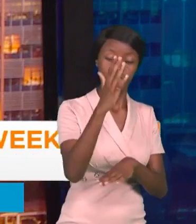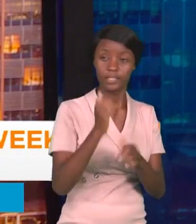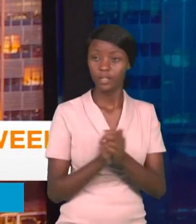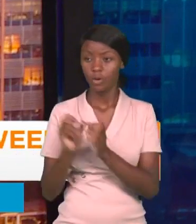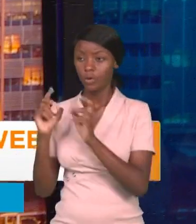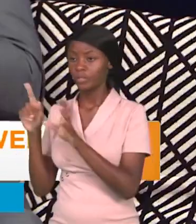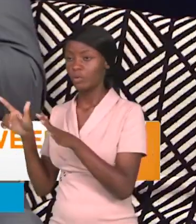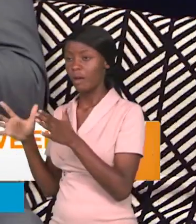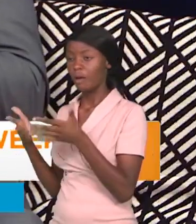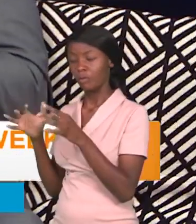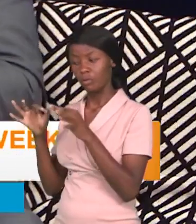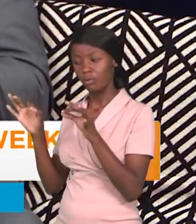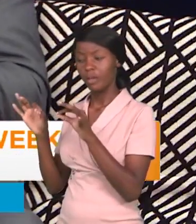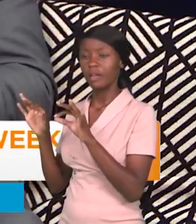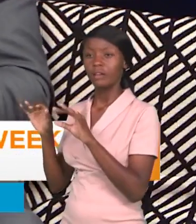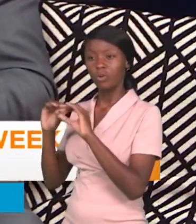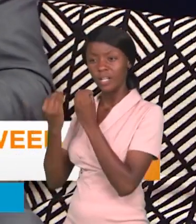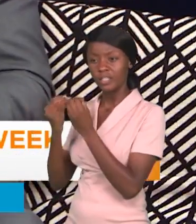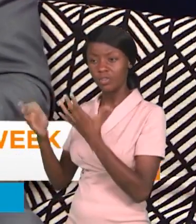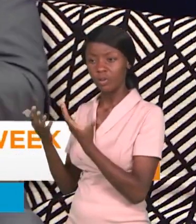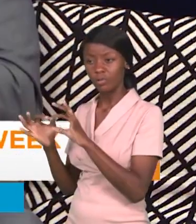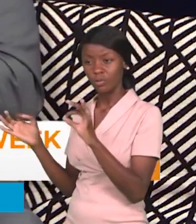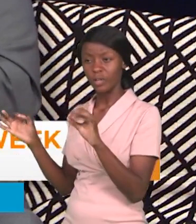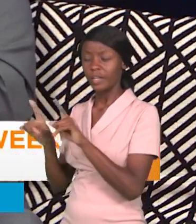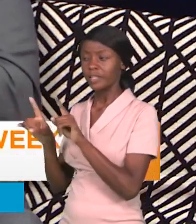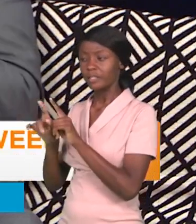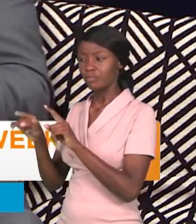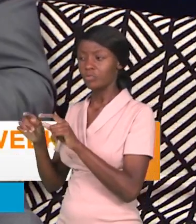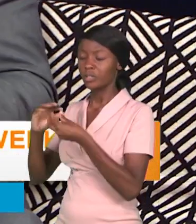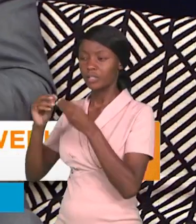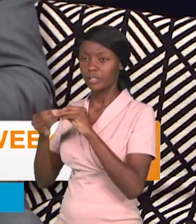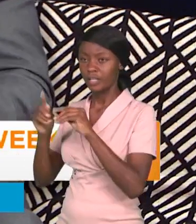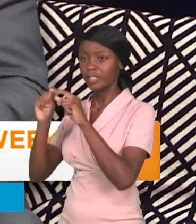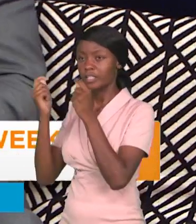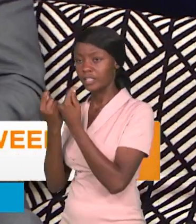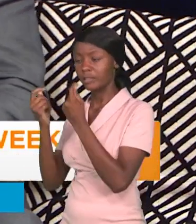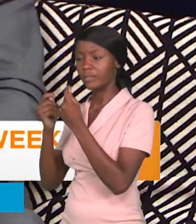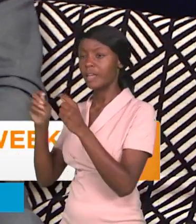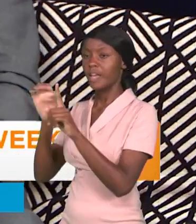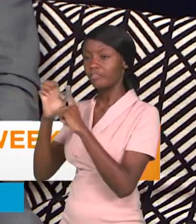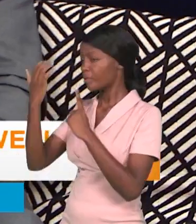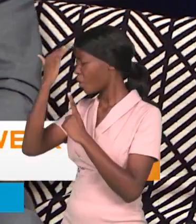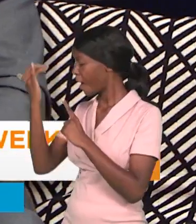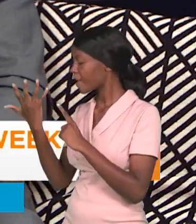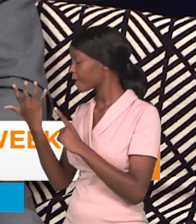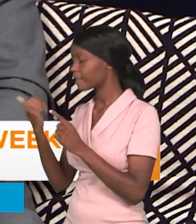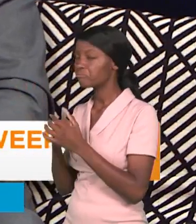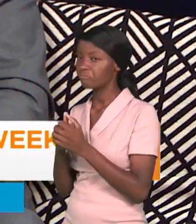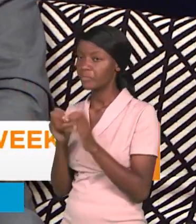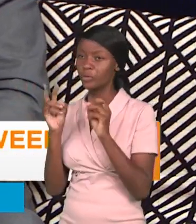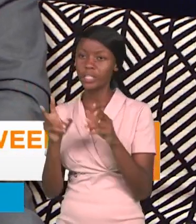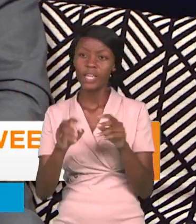how long have you been in existence, and why do you have to form Team Environment? I mean, there are very many initiatives out there. Why Team Environment? When did you begin? A